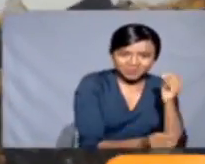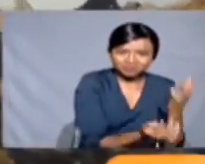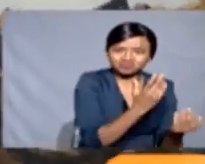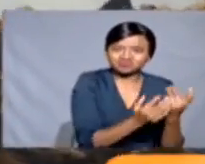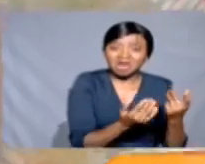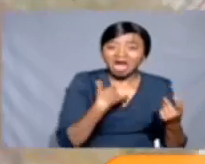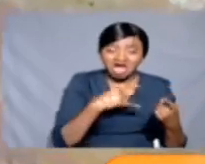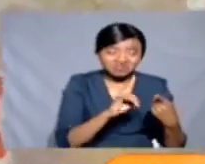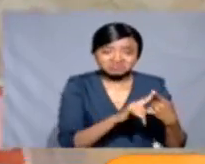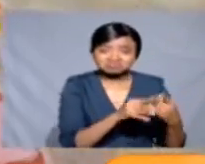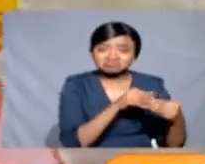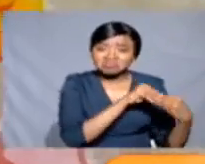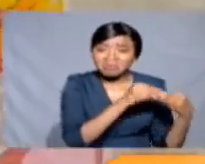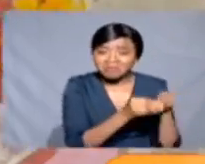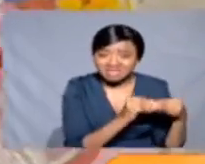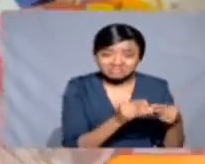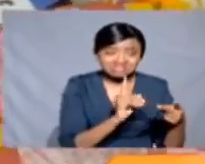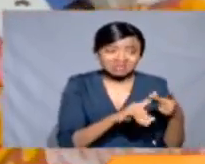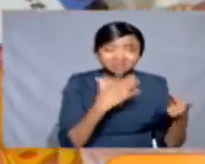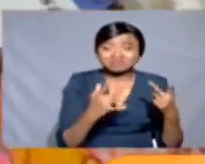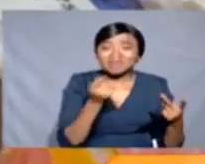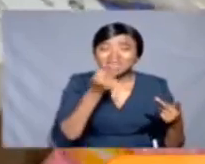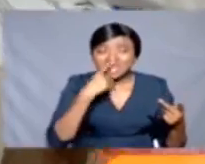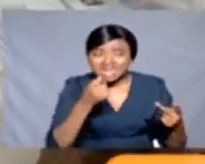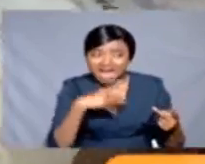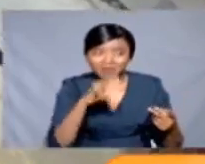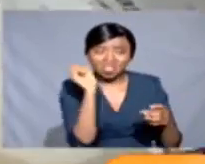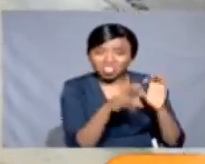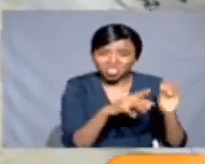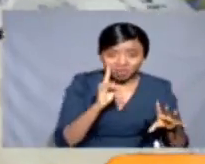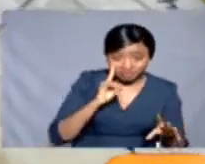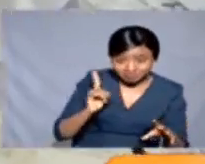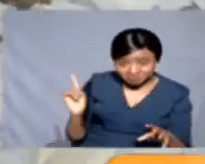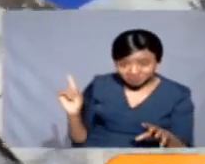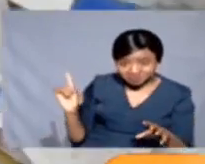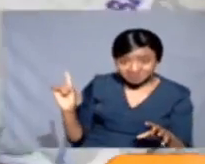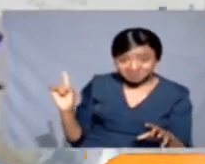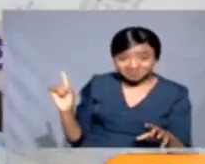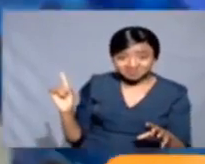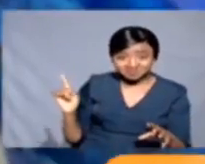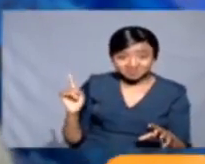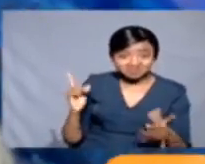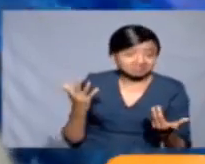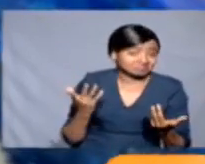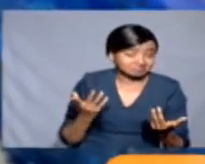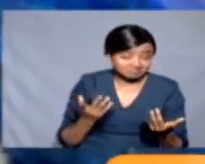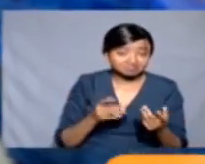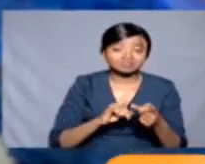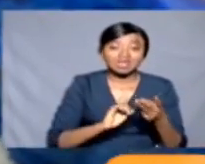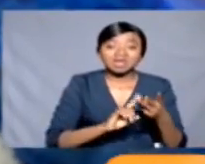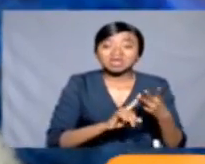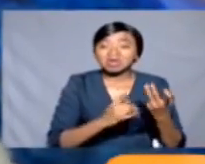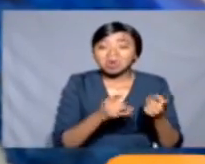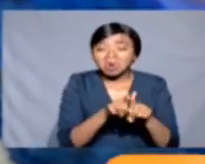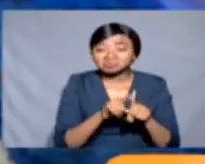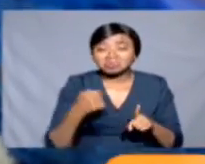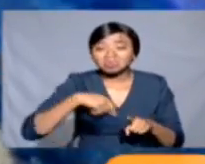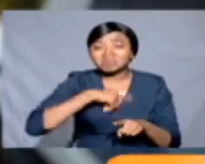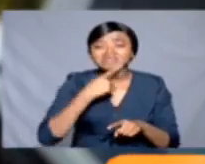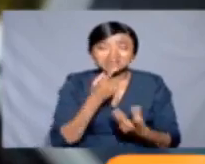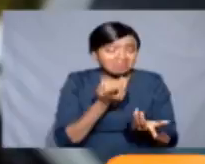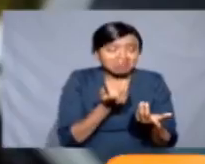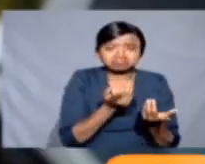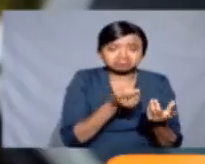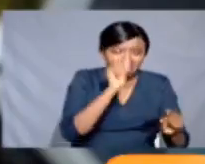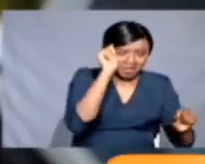plastics, it has sometimes medical waste because we don't know how this is managed. It's not necessarily managed the way it should be. Then we are saying we are